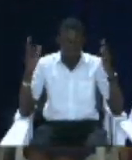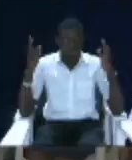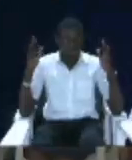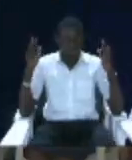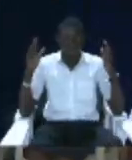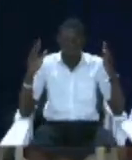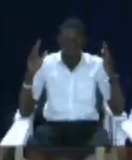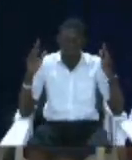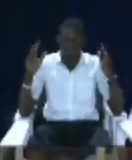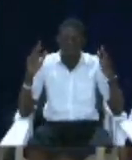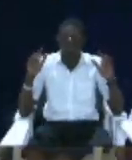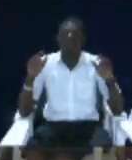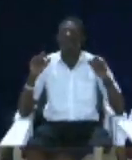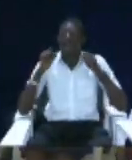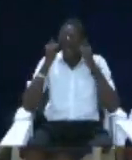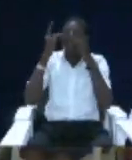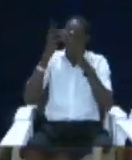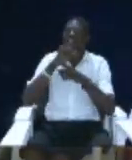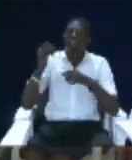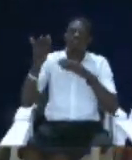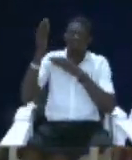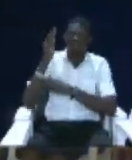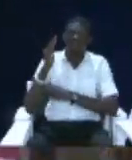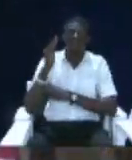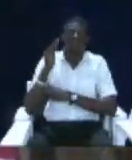God! Amazing God!